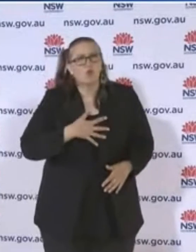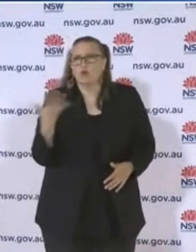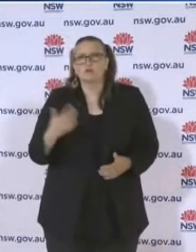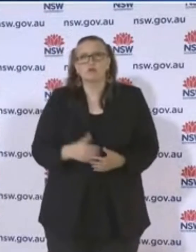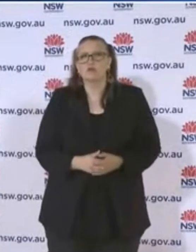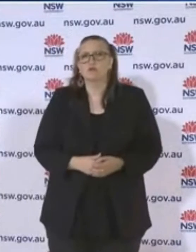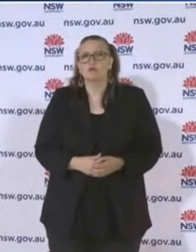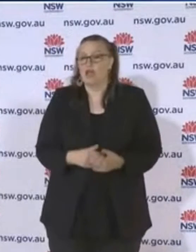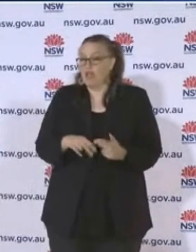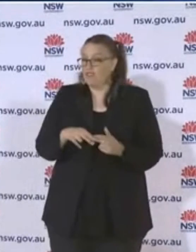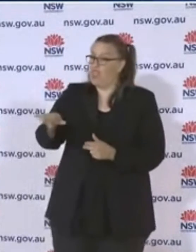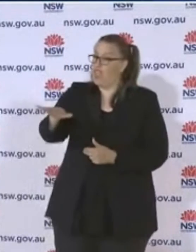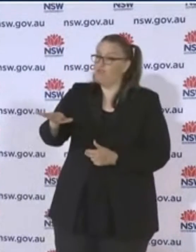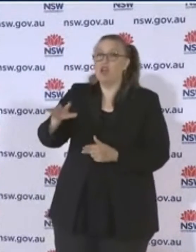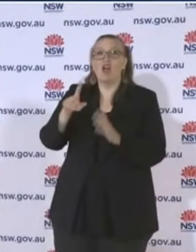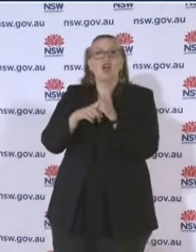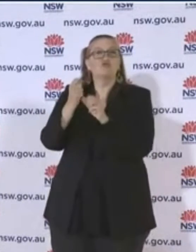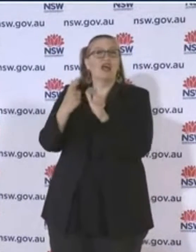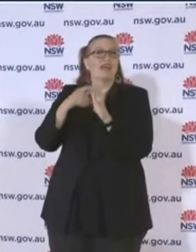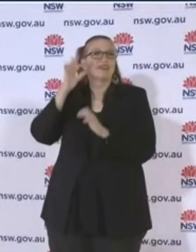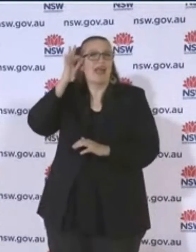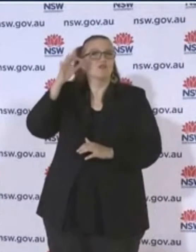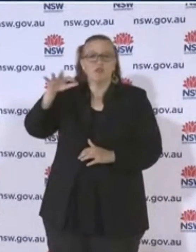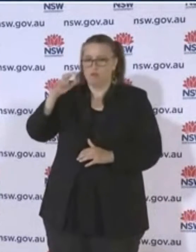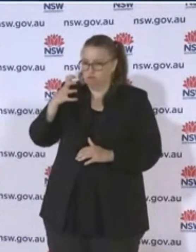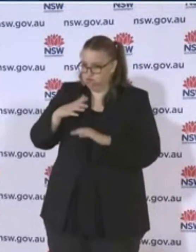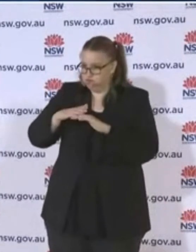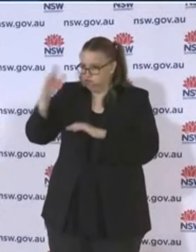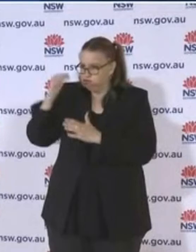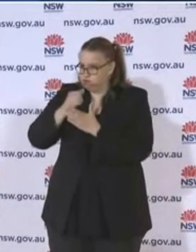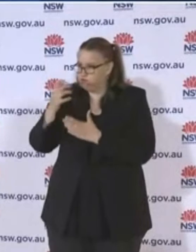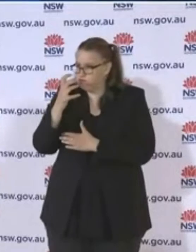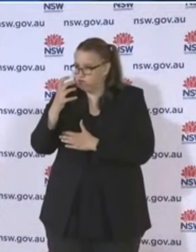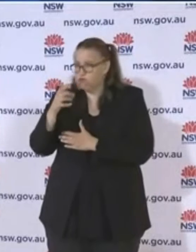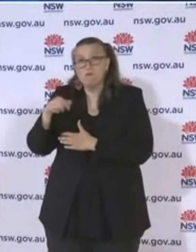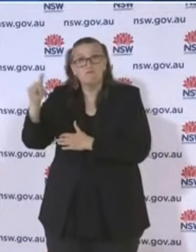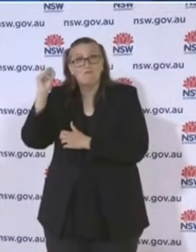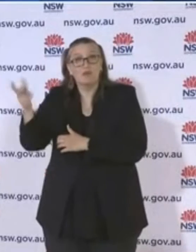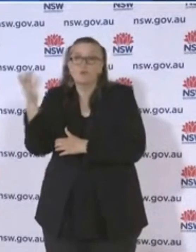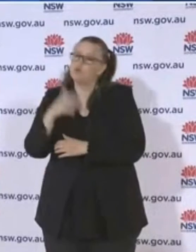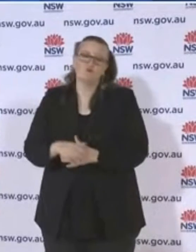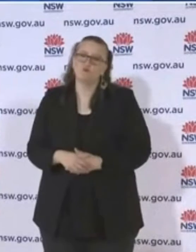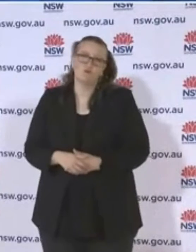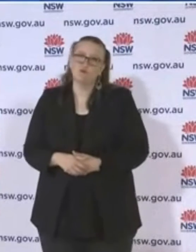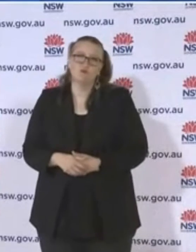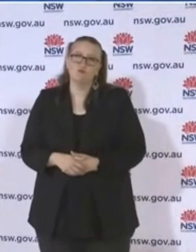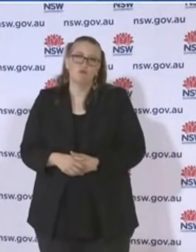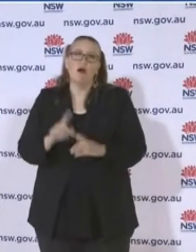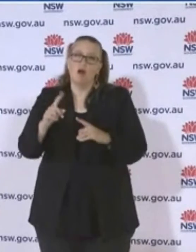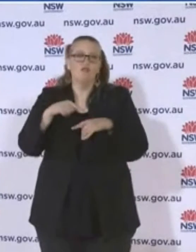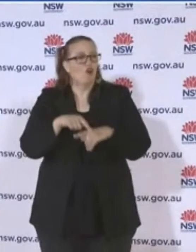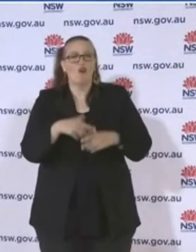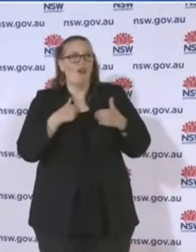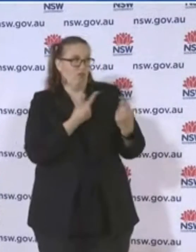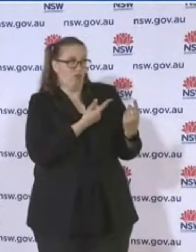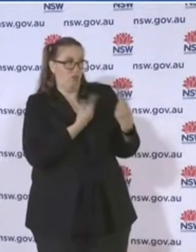cases, well then obviously health and the Department of Education will make decisions around that. But it's way too early to make assumptions. I don't want anybody in Western or Southwestern